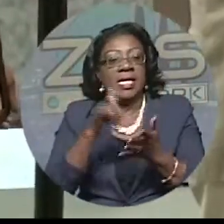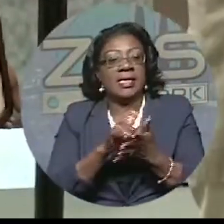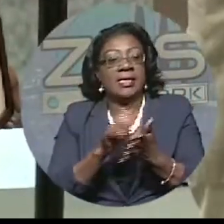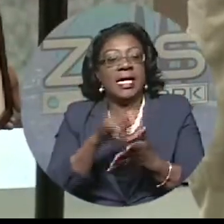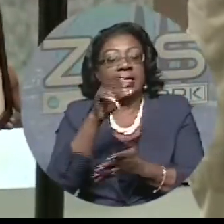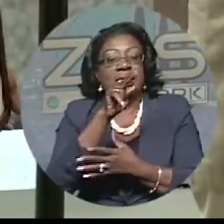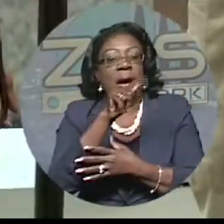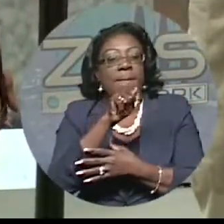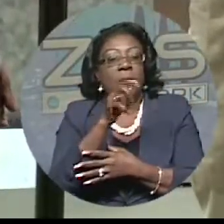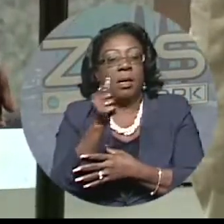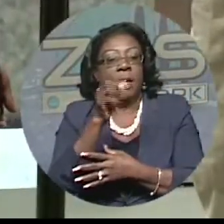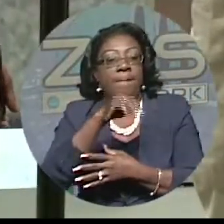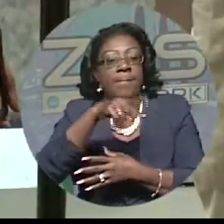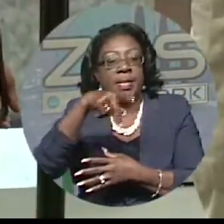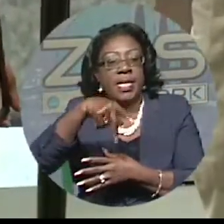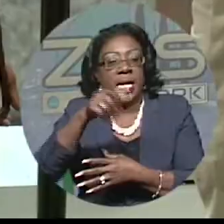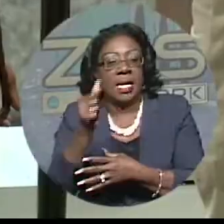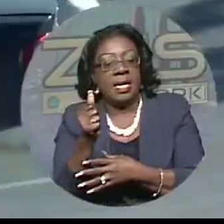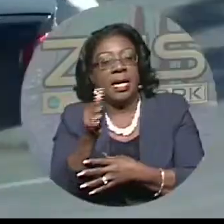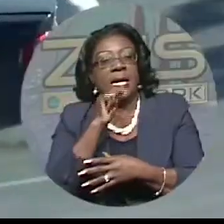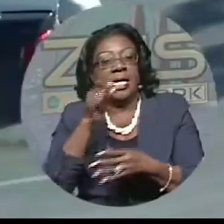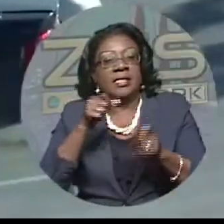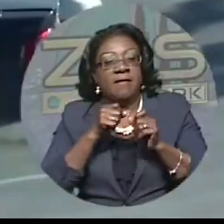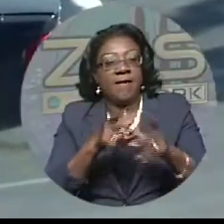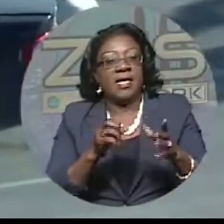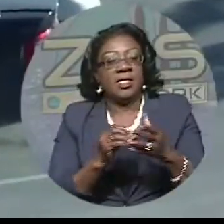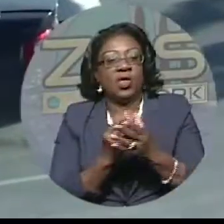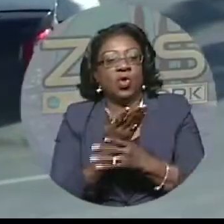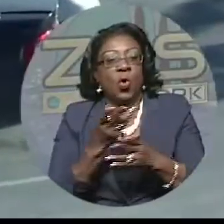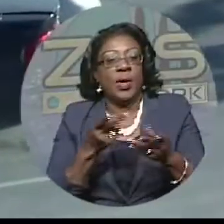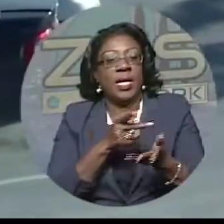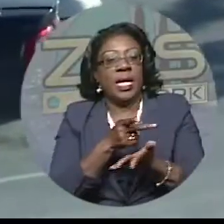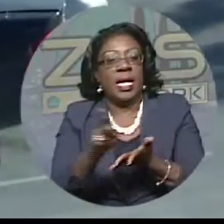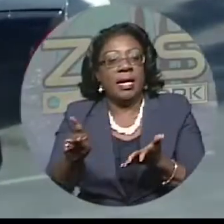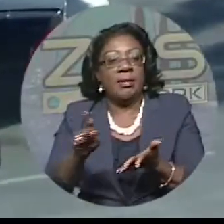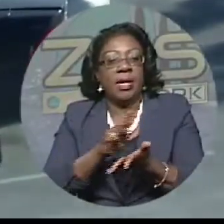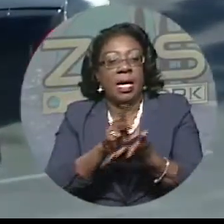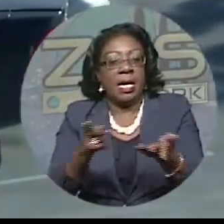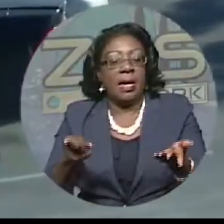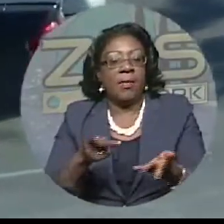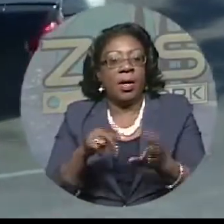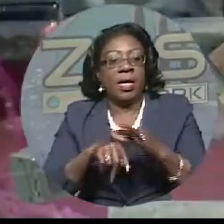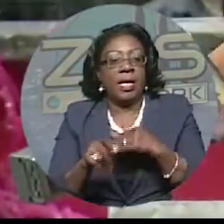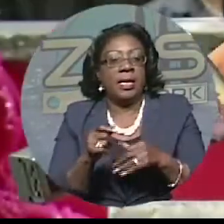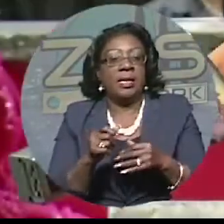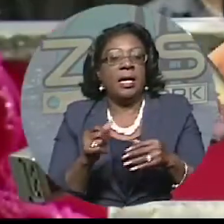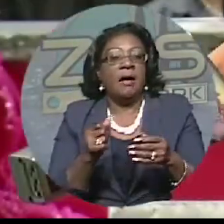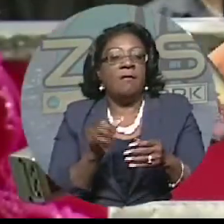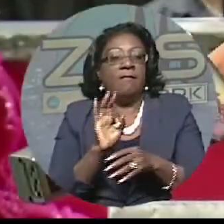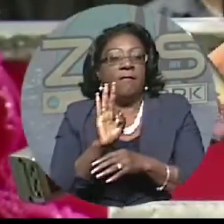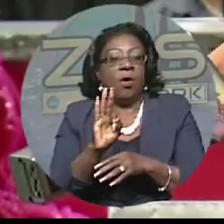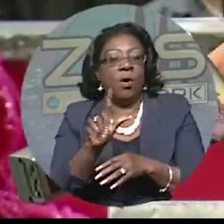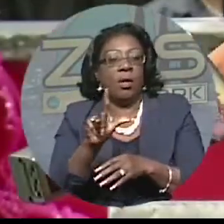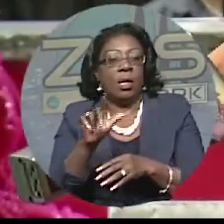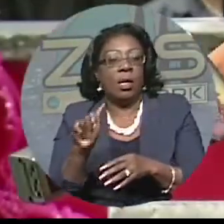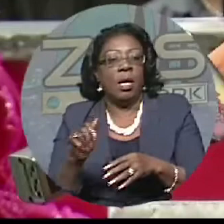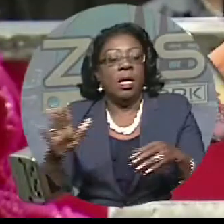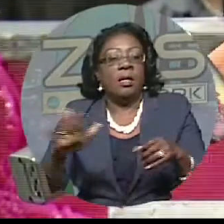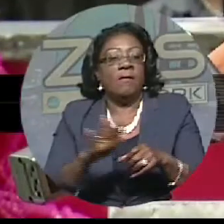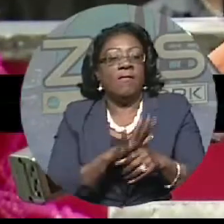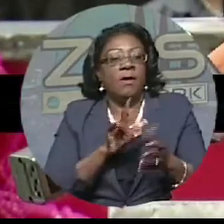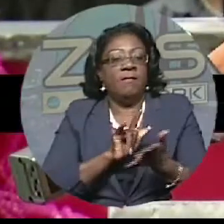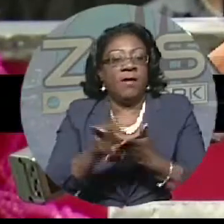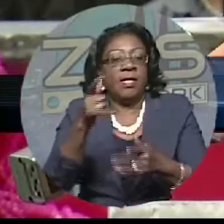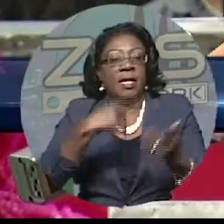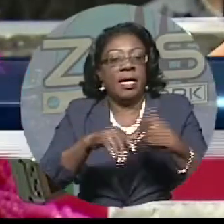the fastest growing market in all of Florida, and Marsh Harbour is the number one requested destination. The full flight that came